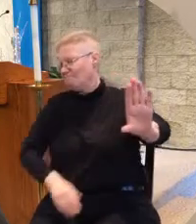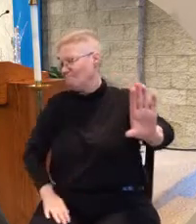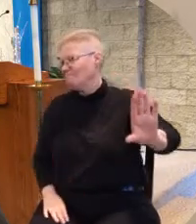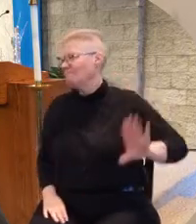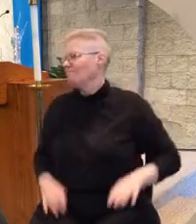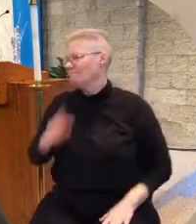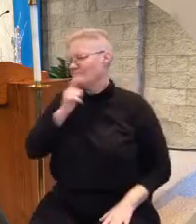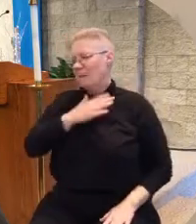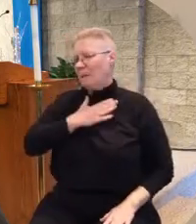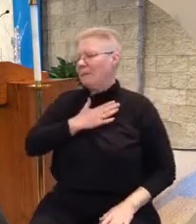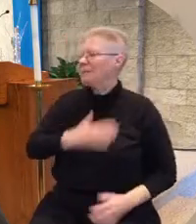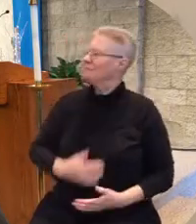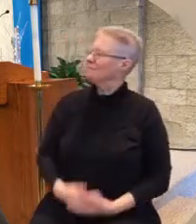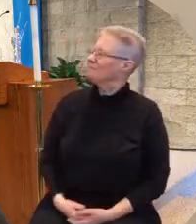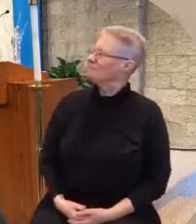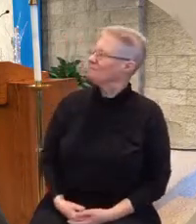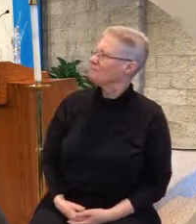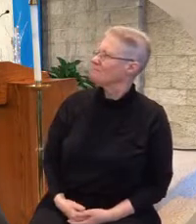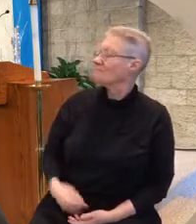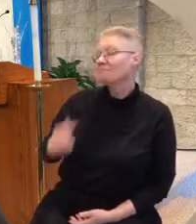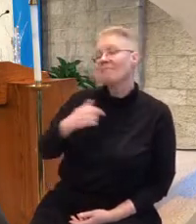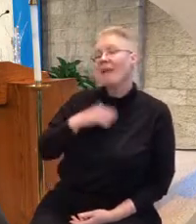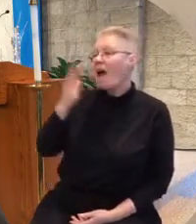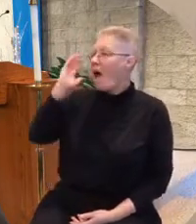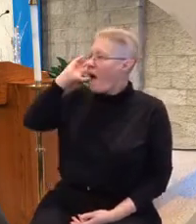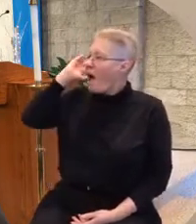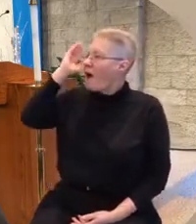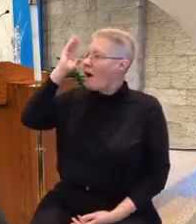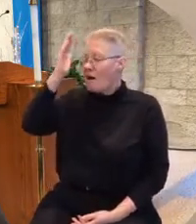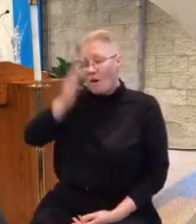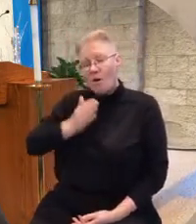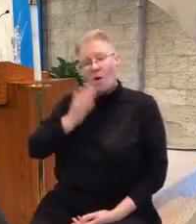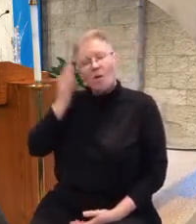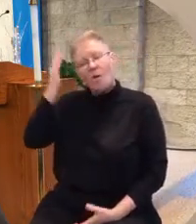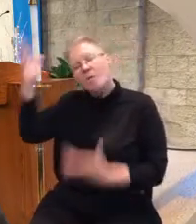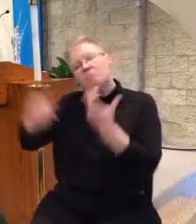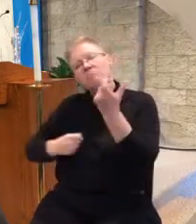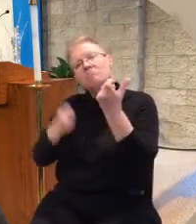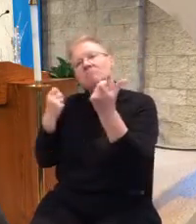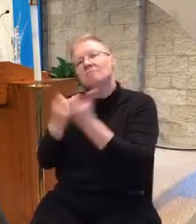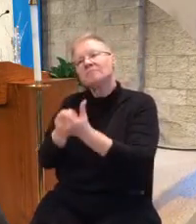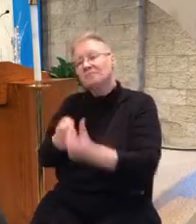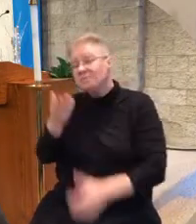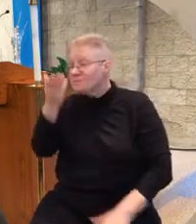you. I will lift you.